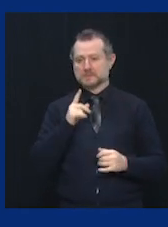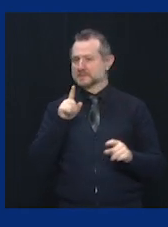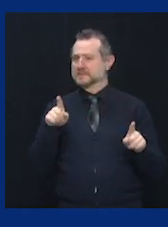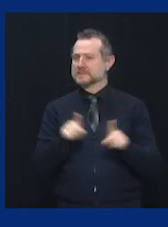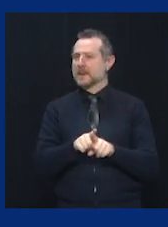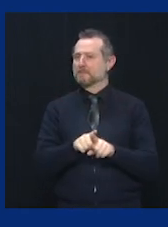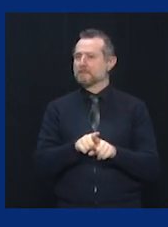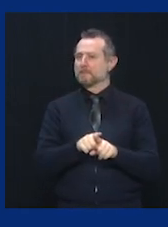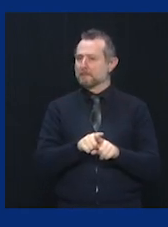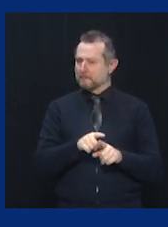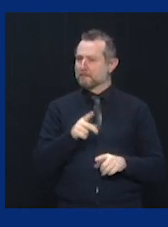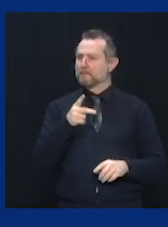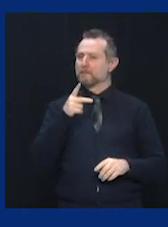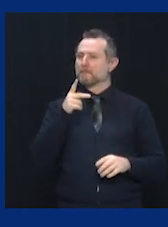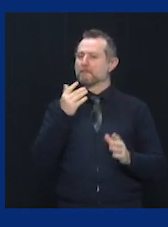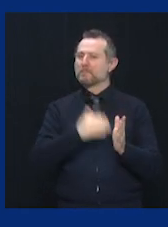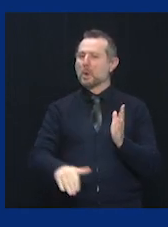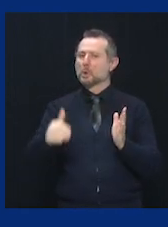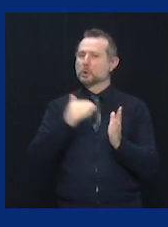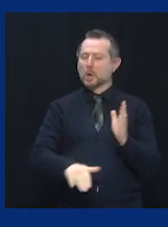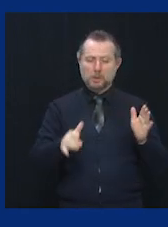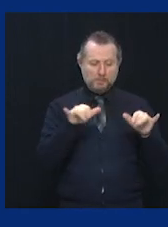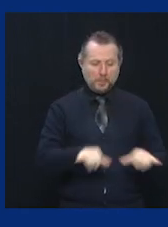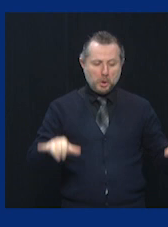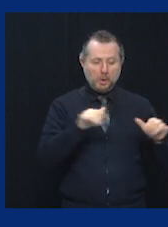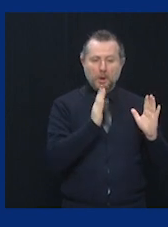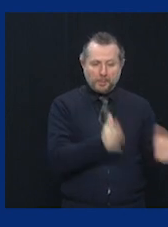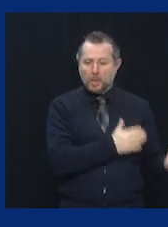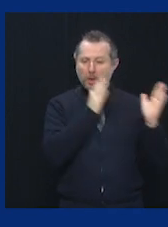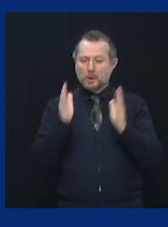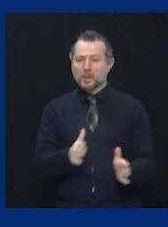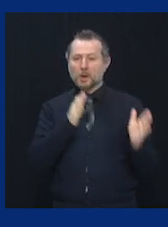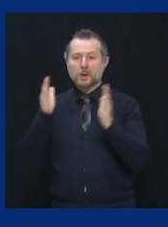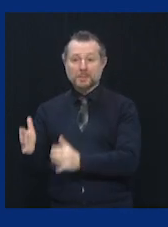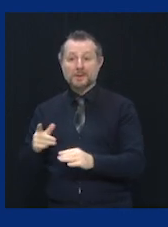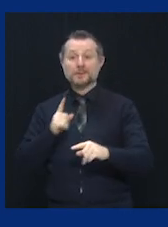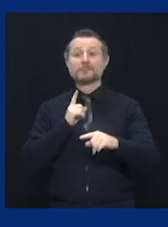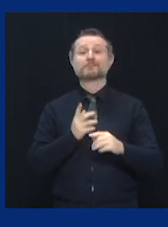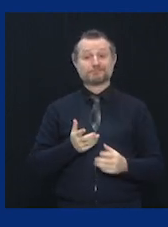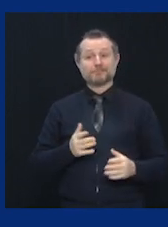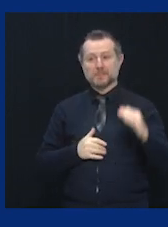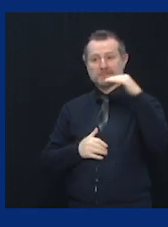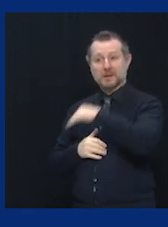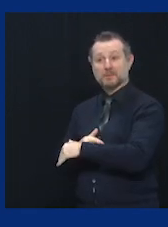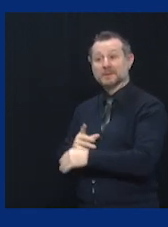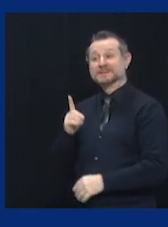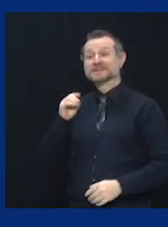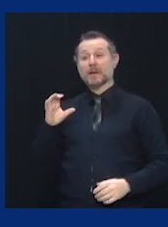pattern. Positivity is down. December 25th,